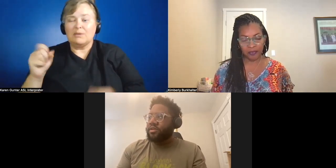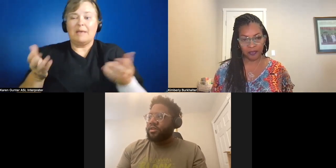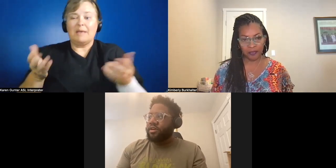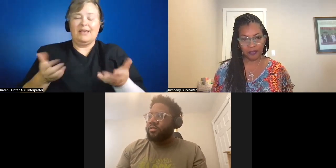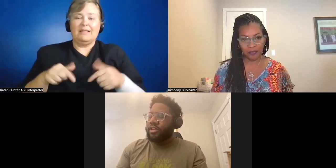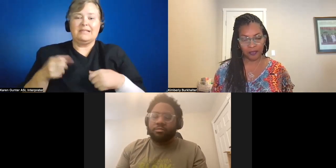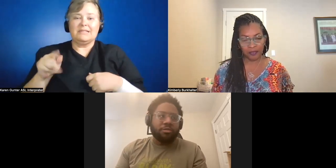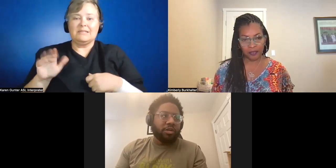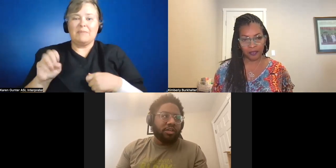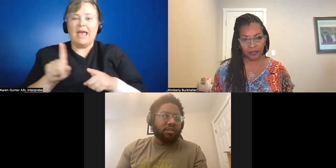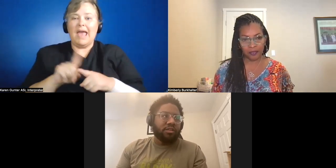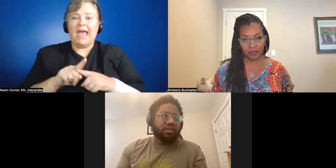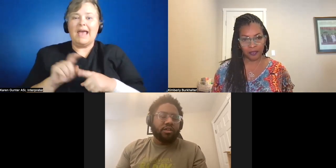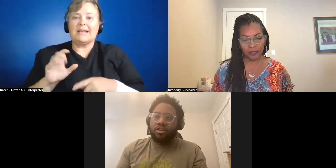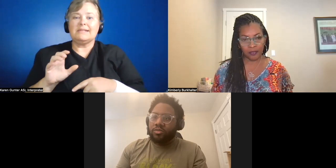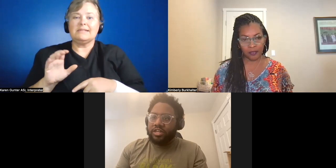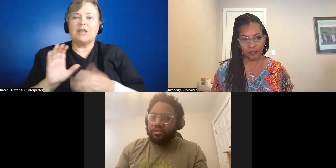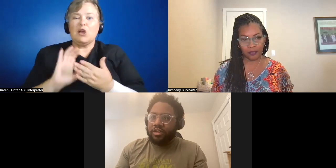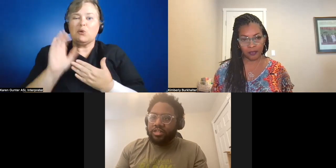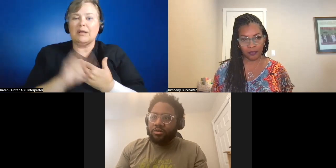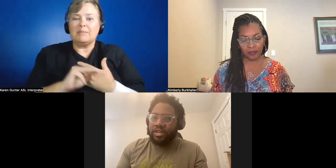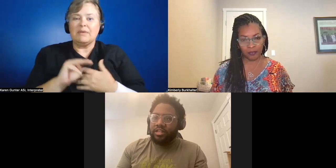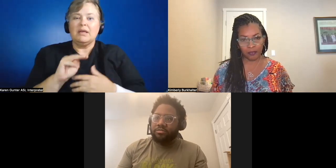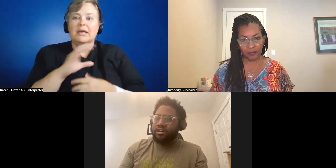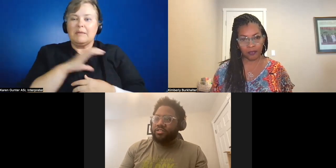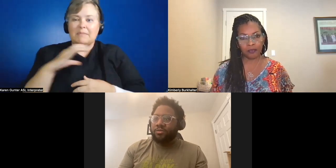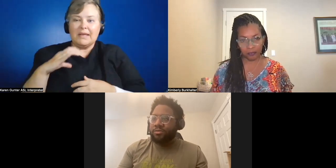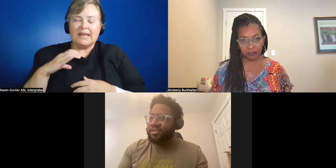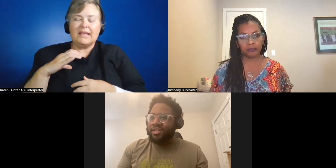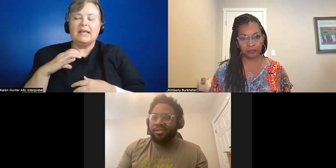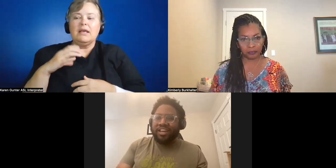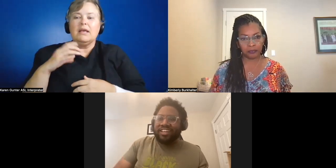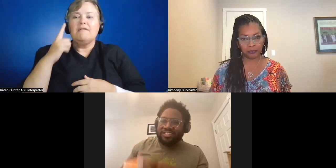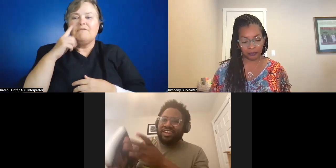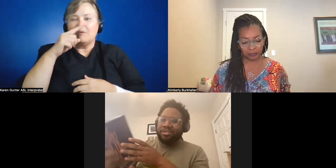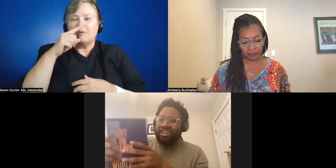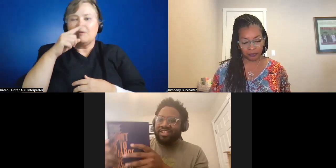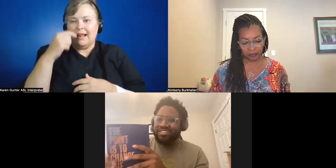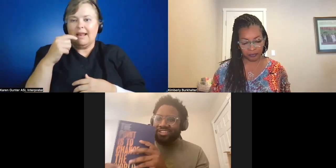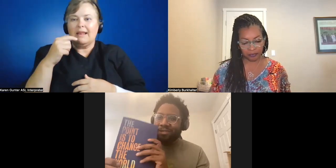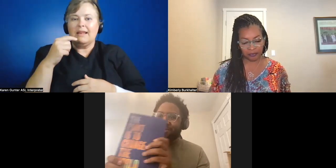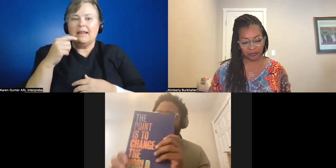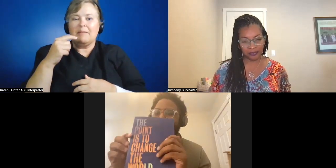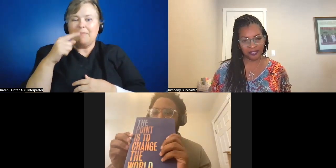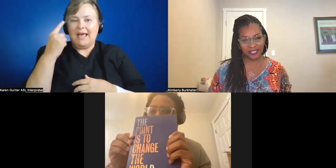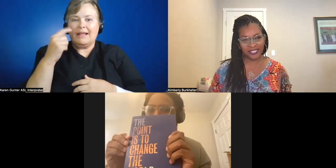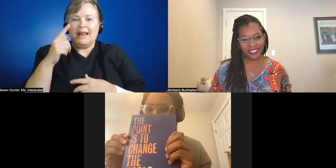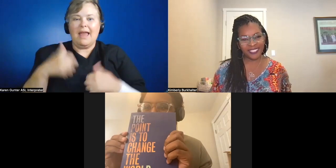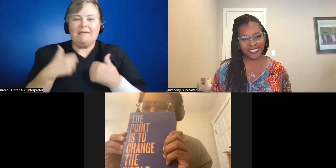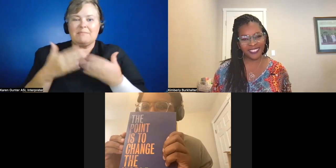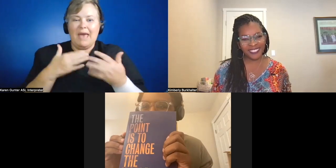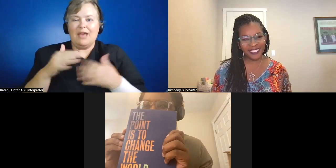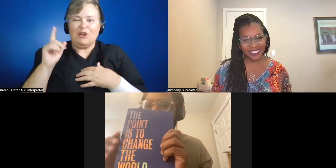know, a curriculum committee co-chair for National Black Lives Matter at School. But I got to give a shout out to Benz, because you came up with one of my favorite